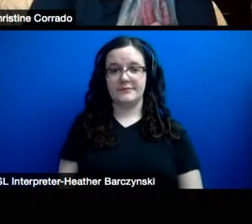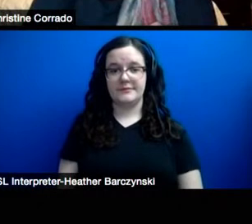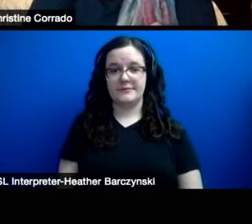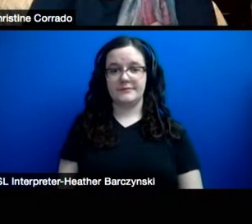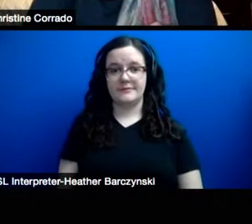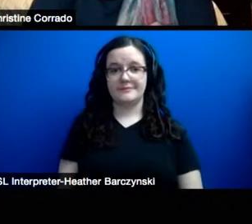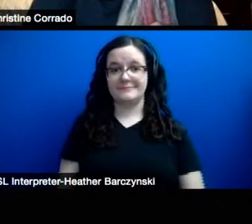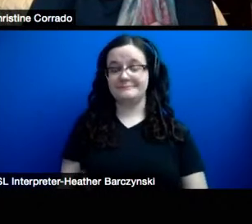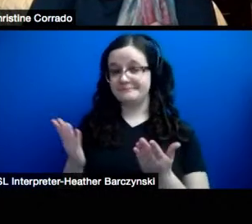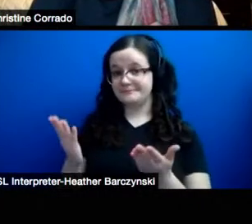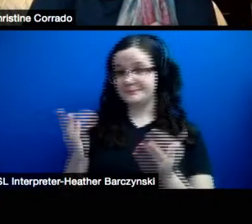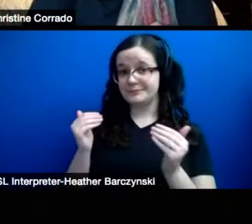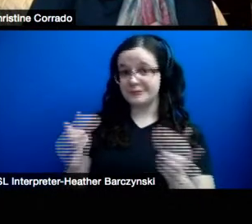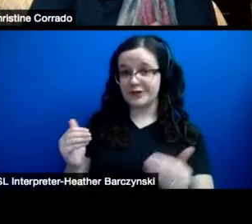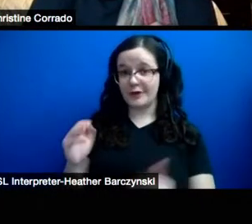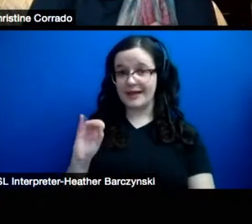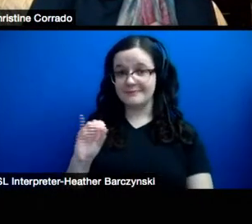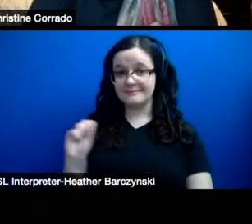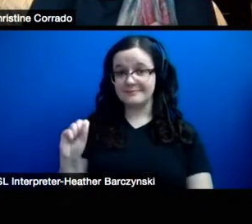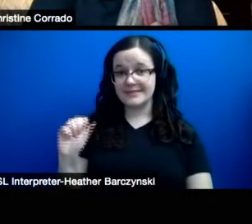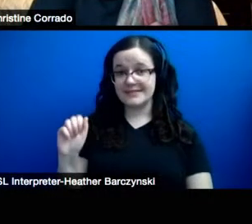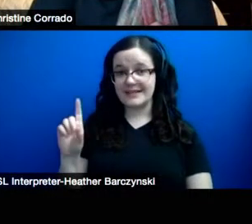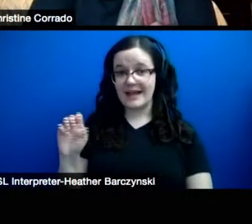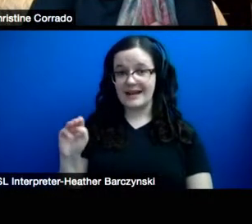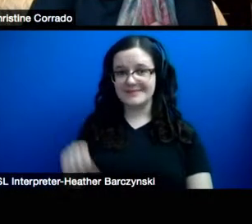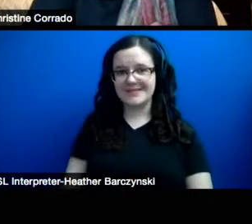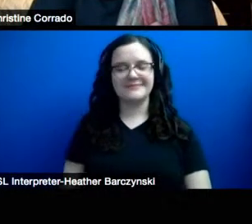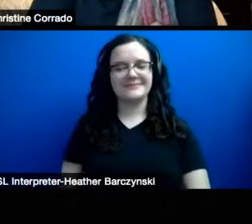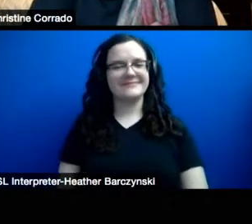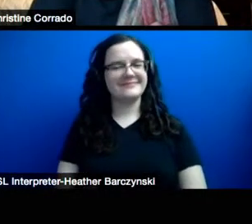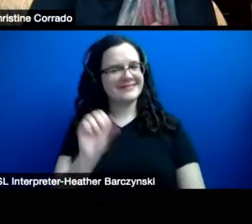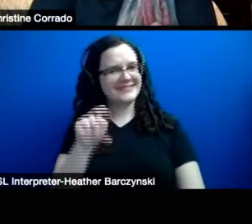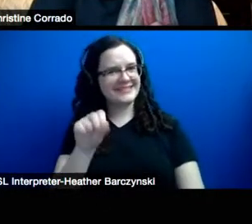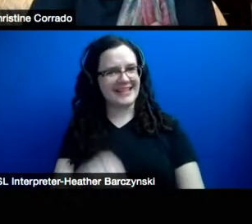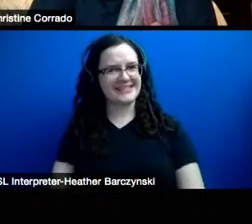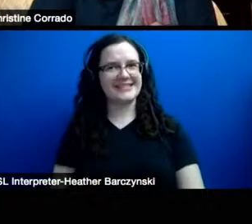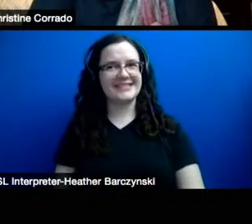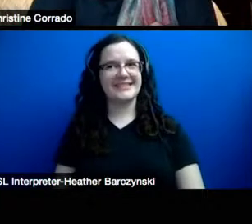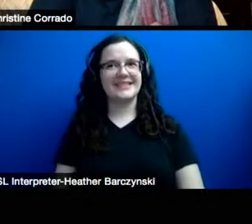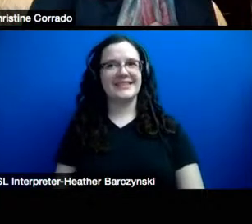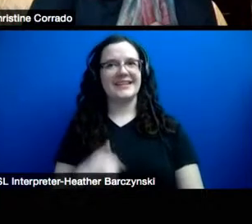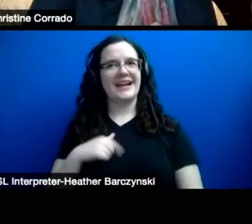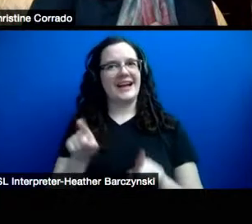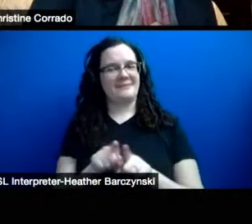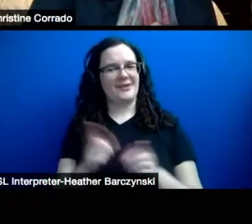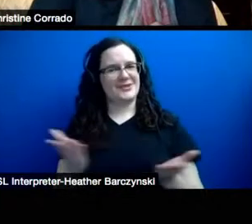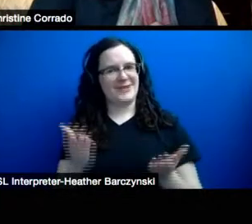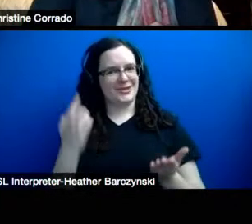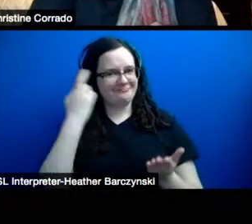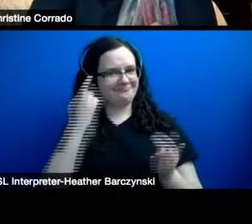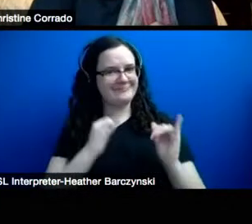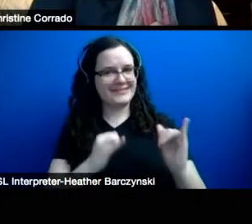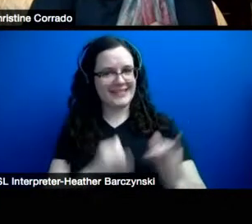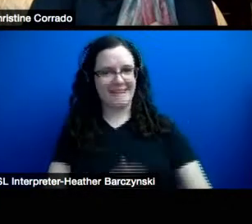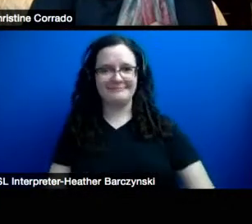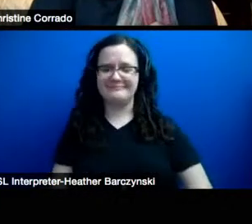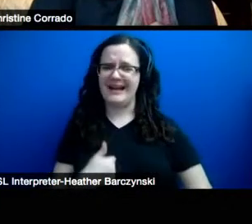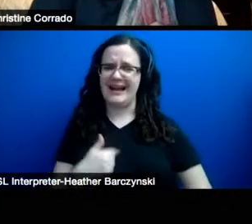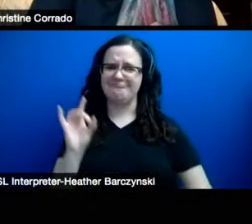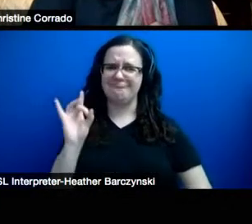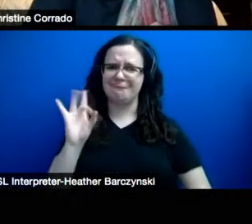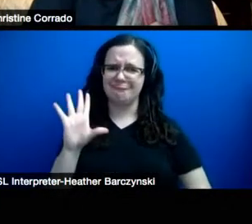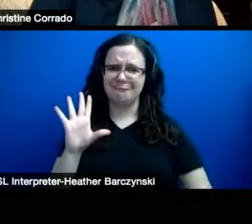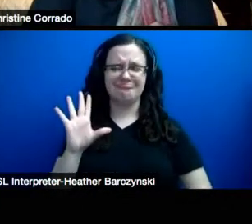Go ahead, Ms. Adams. Yes, I'm also here for the same reason. I'm absolutely appalled,